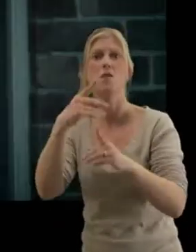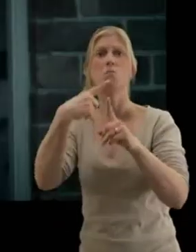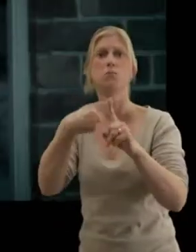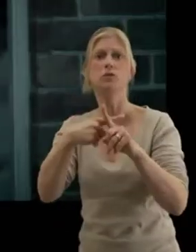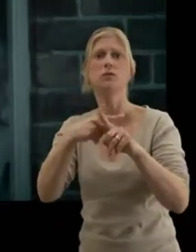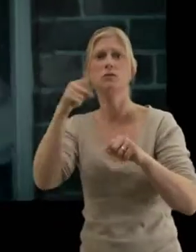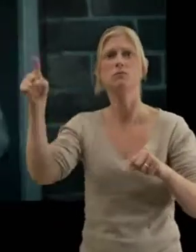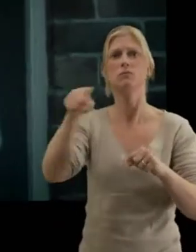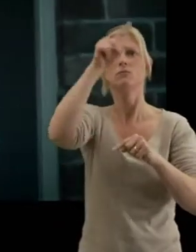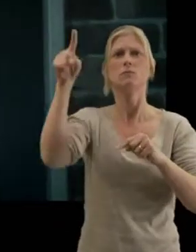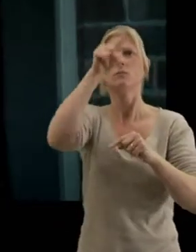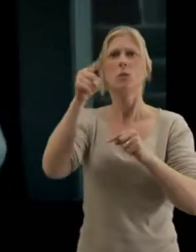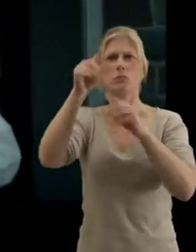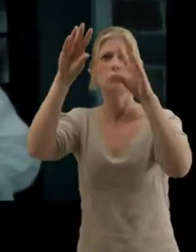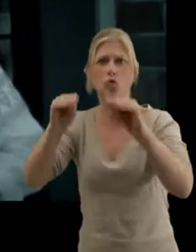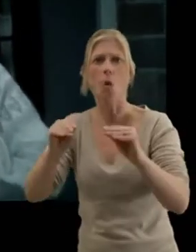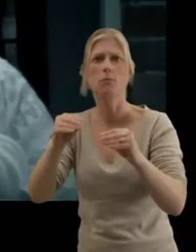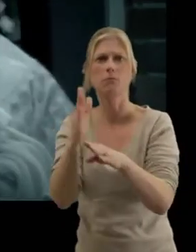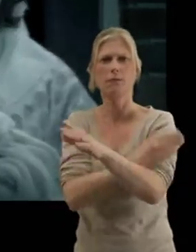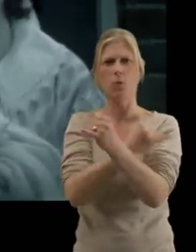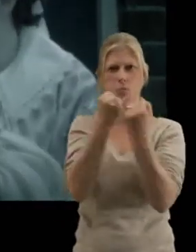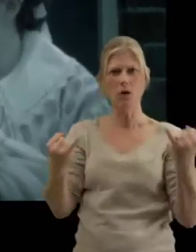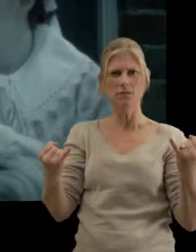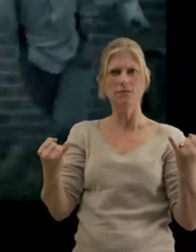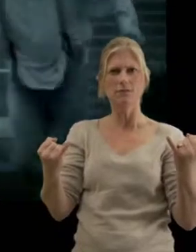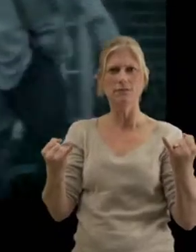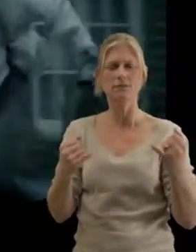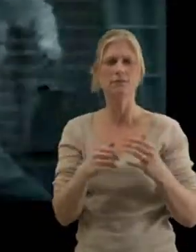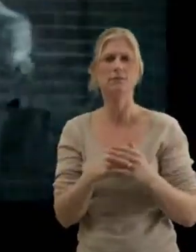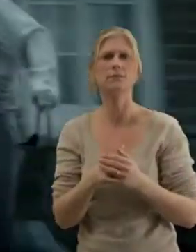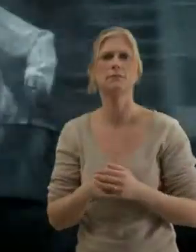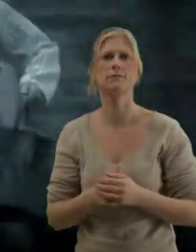well. So the problem didn't get worse.